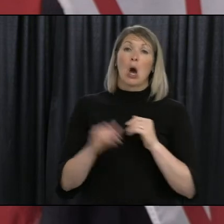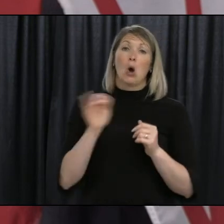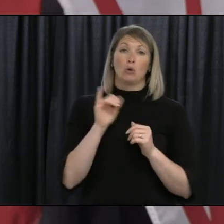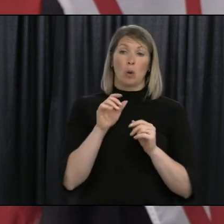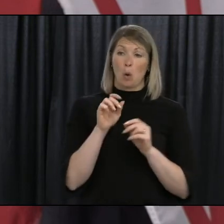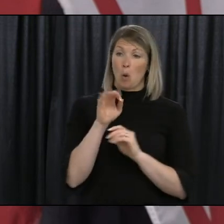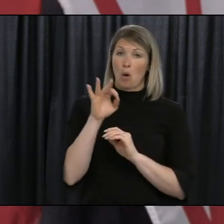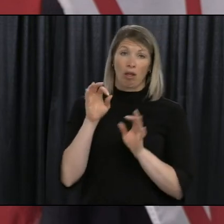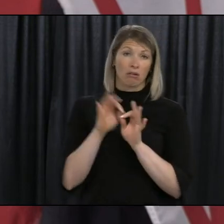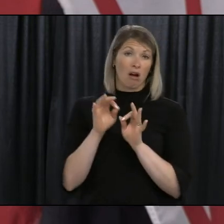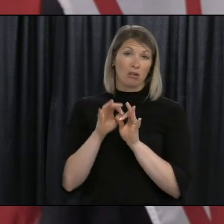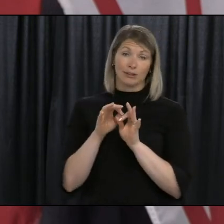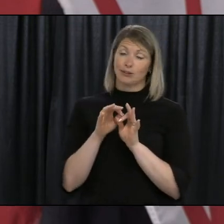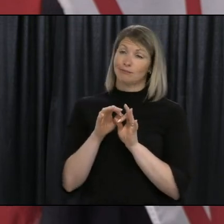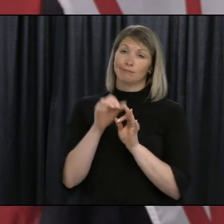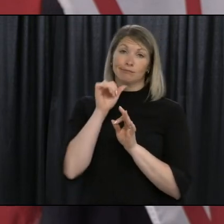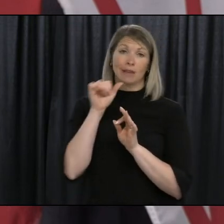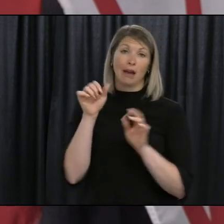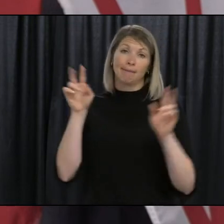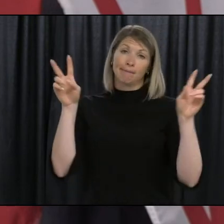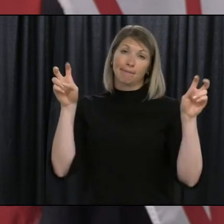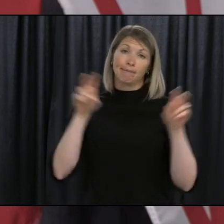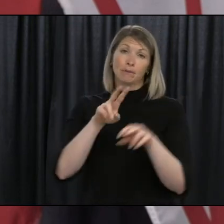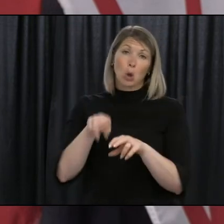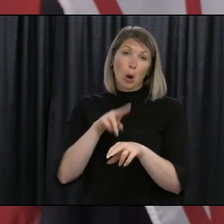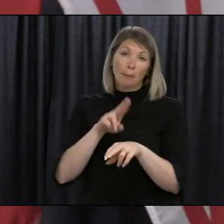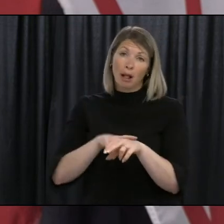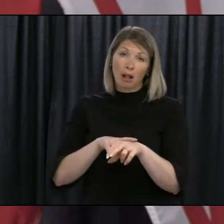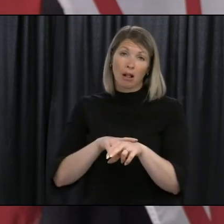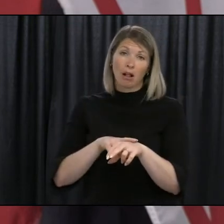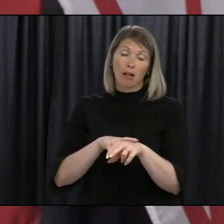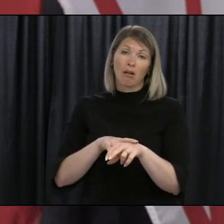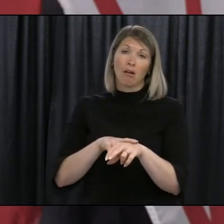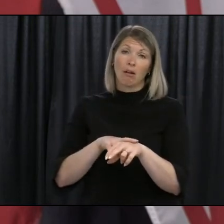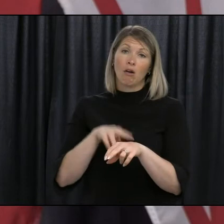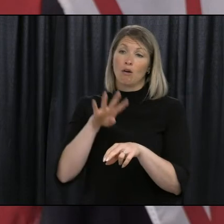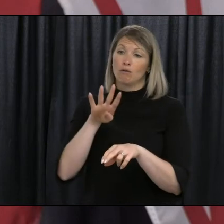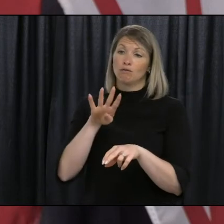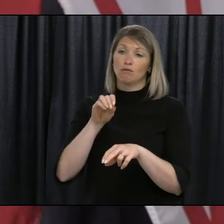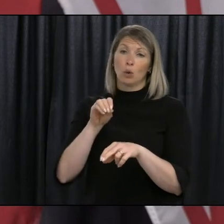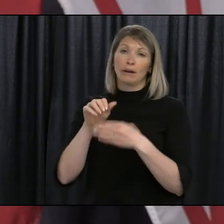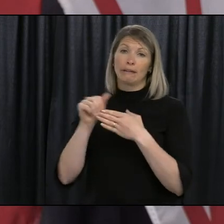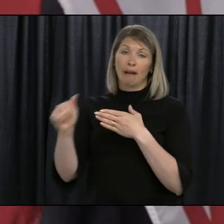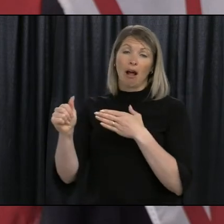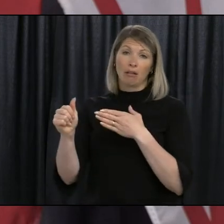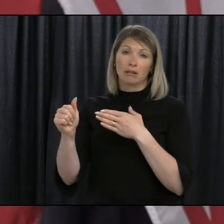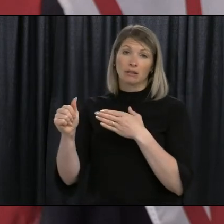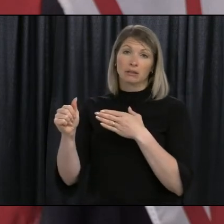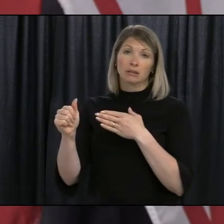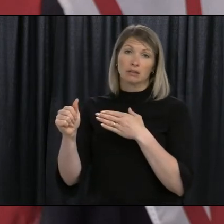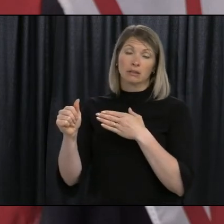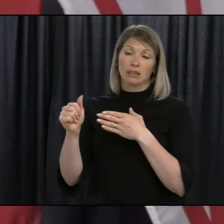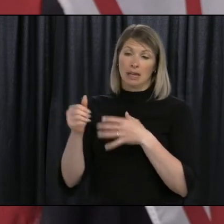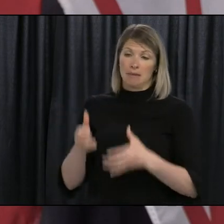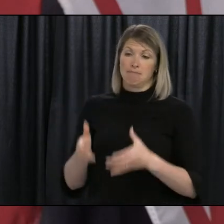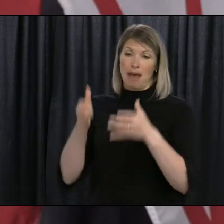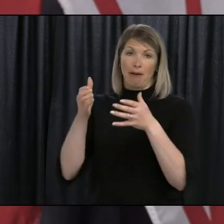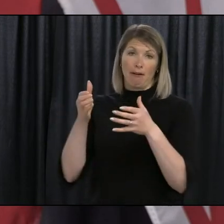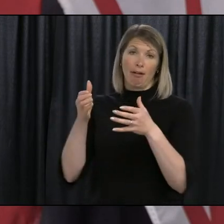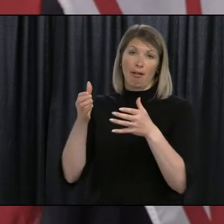time. So while this is an anomaly, whether or not we weather the storm